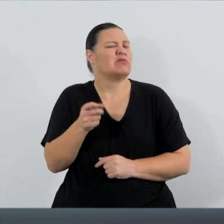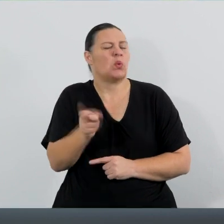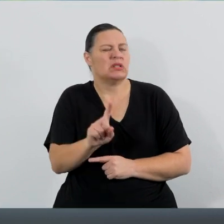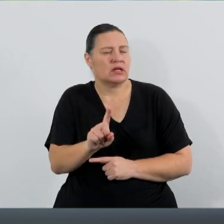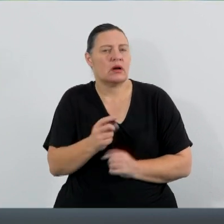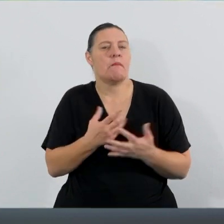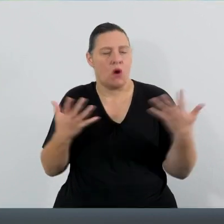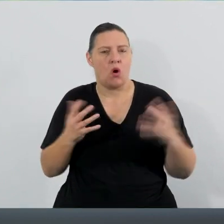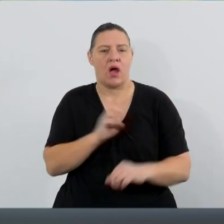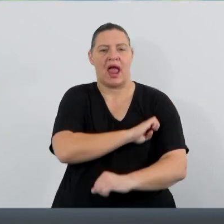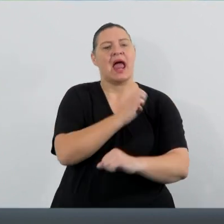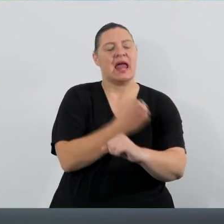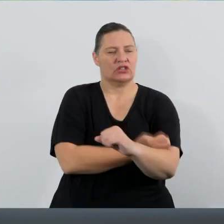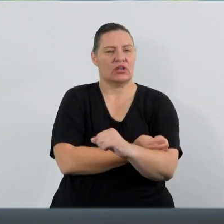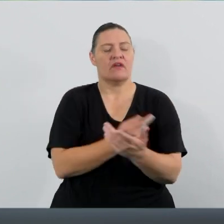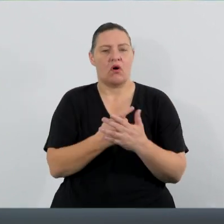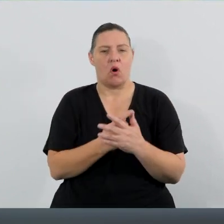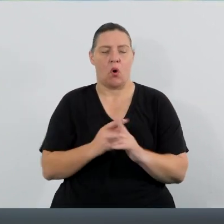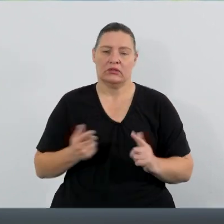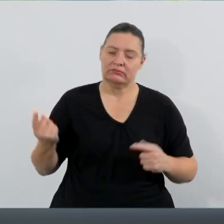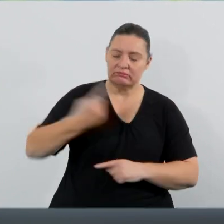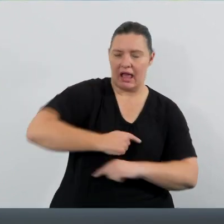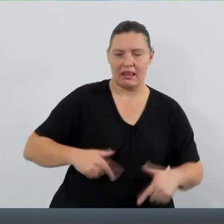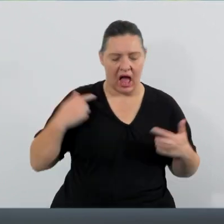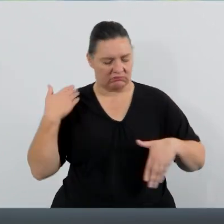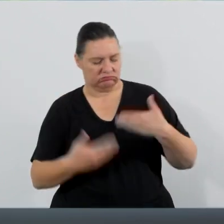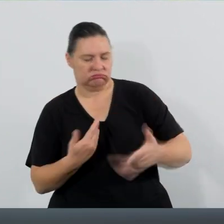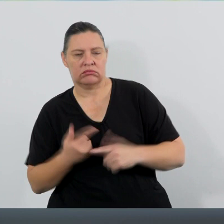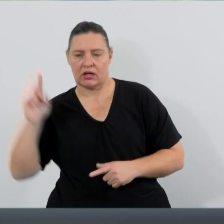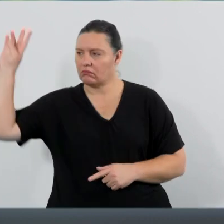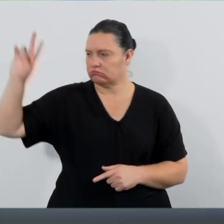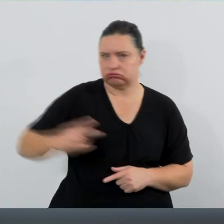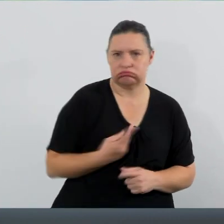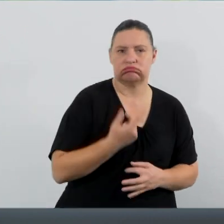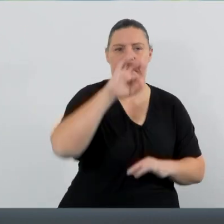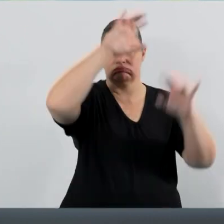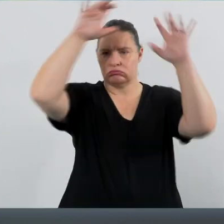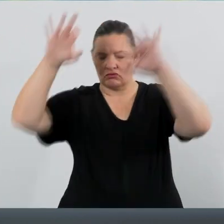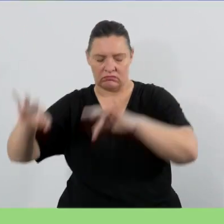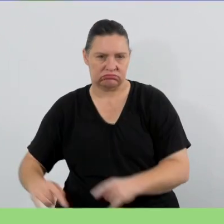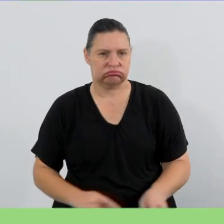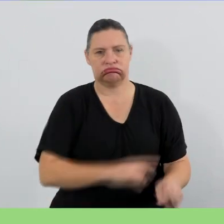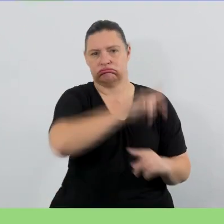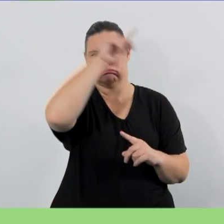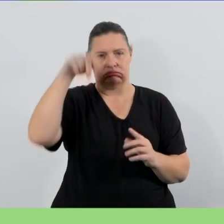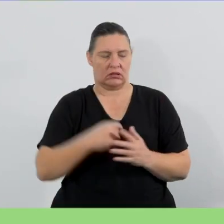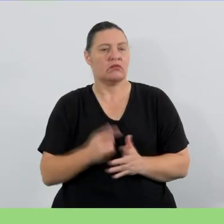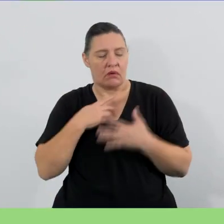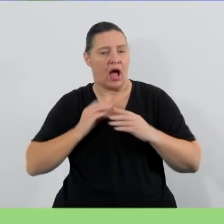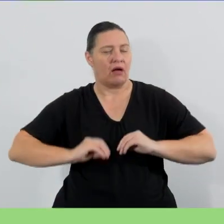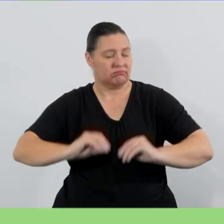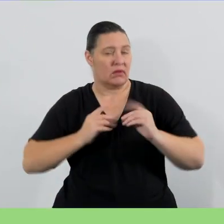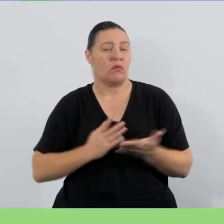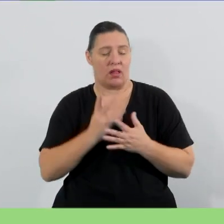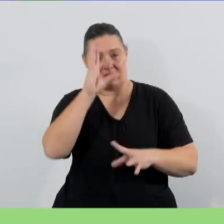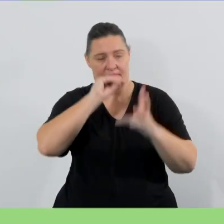major manufacturer of energy that we use to go about our daily lives? How? We are going to find out through this lesson. So